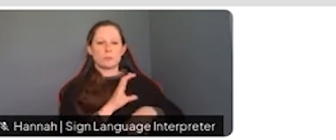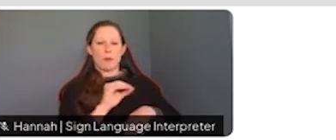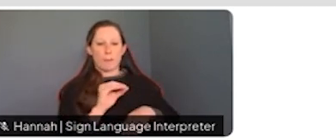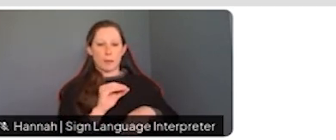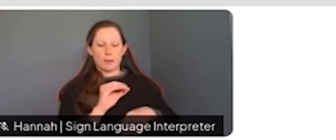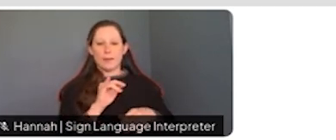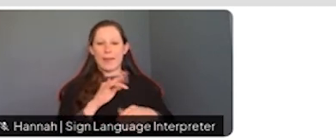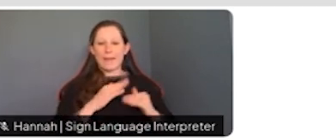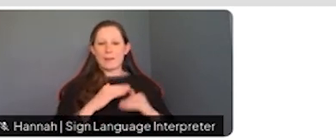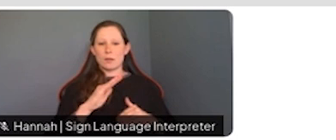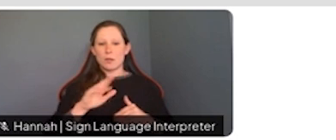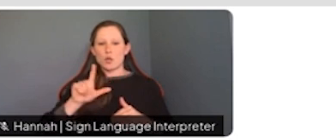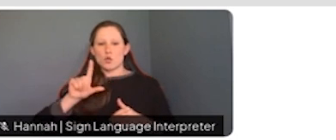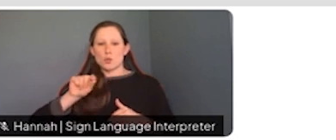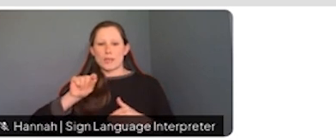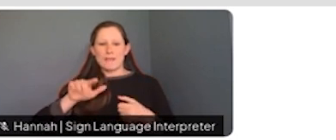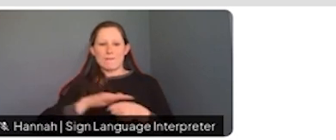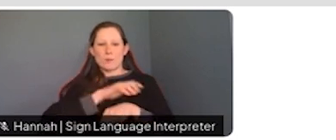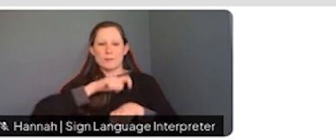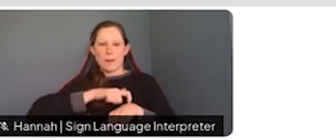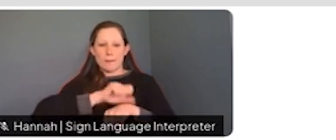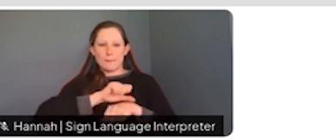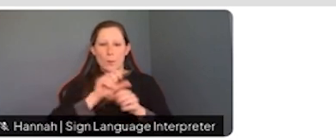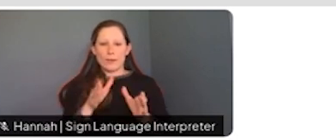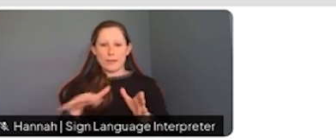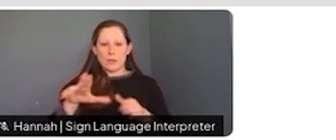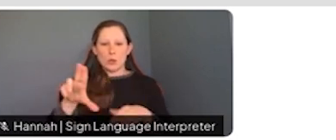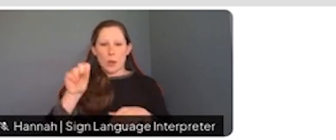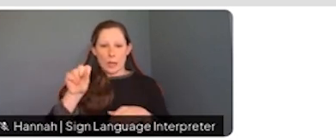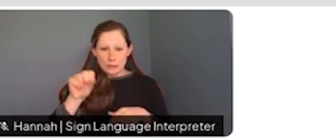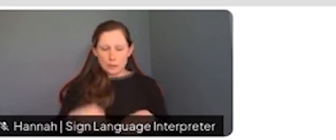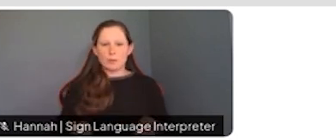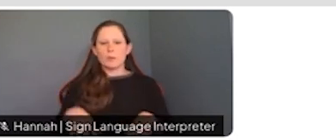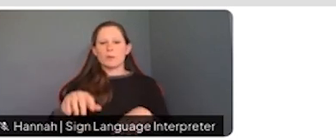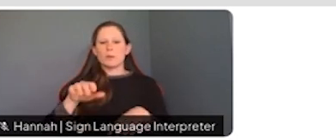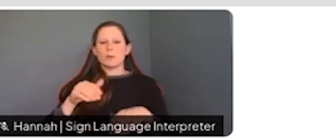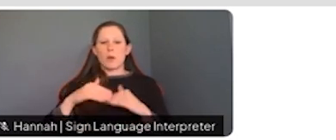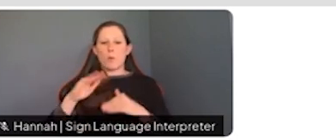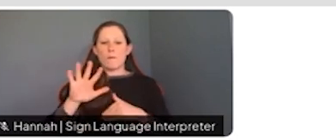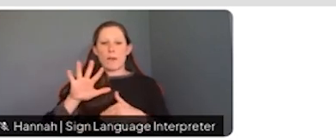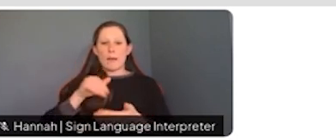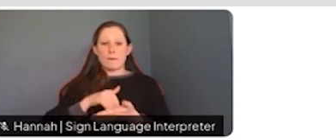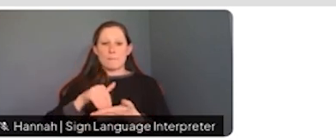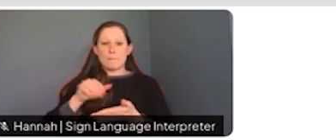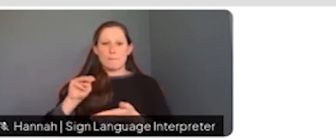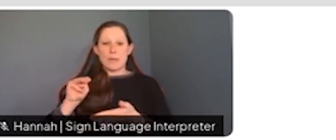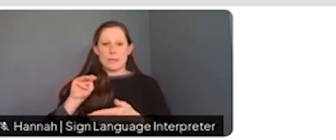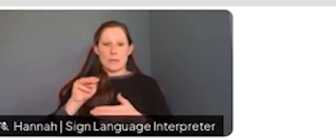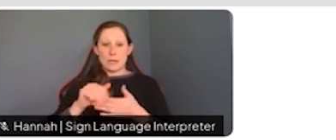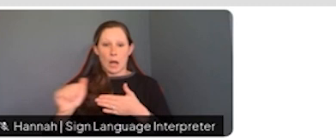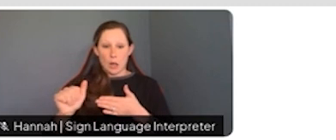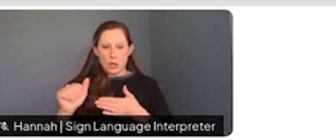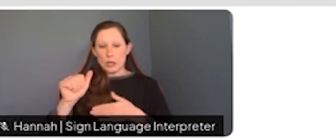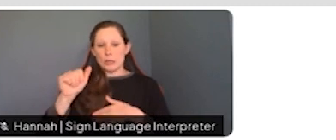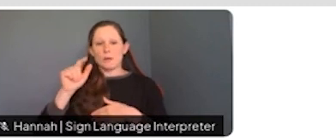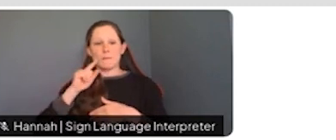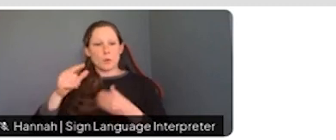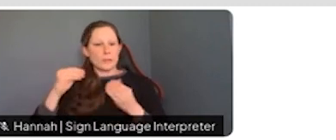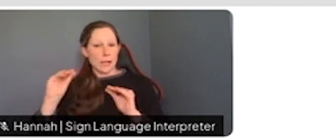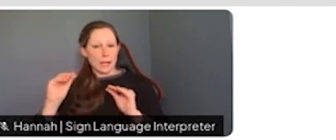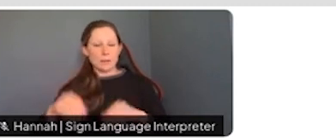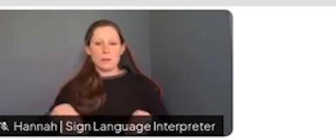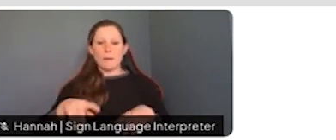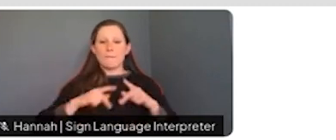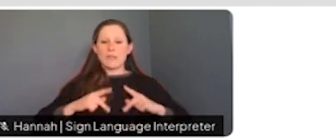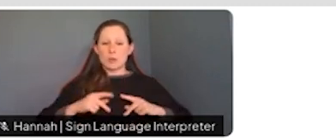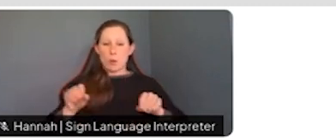20 full-time employees in the US, have over $5 million in gross receipts or sales, have a physical office in the US,